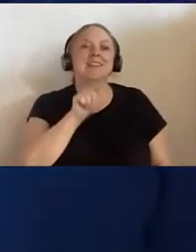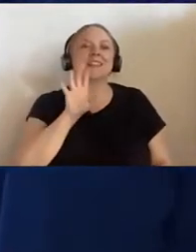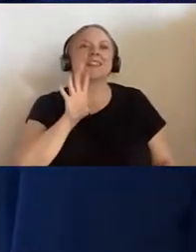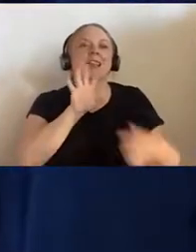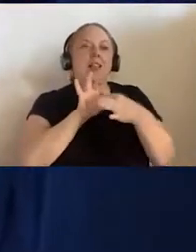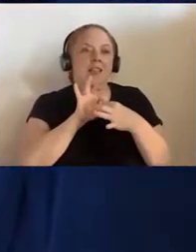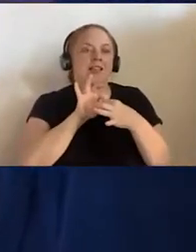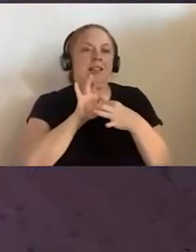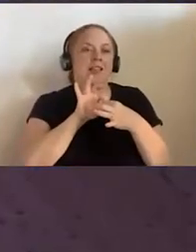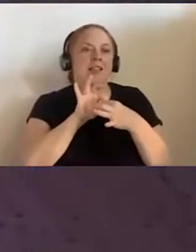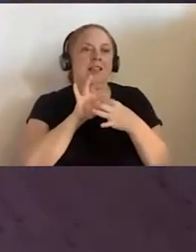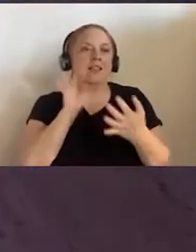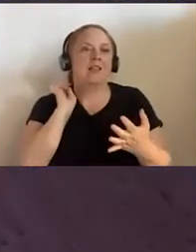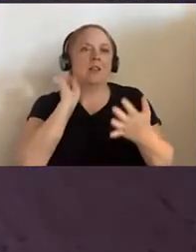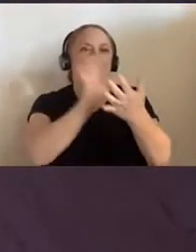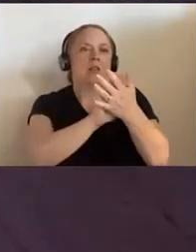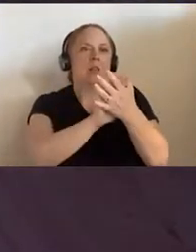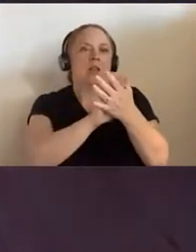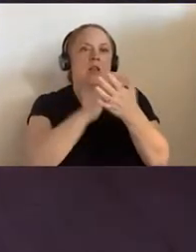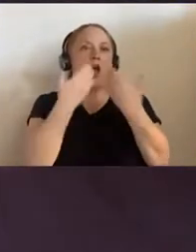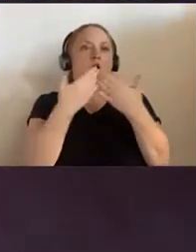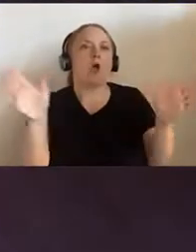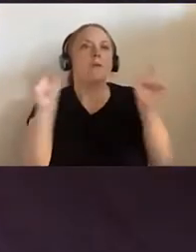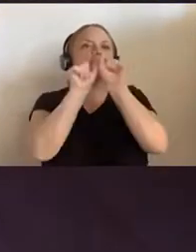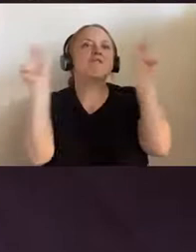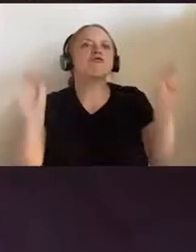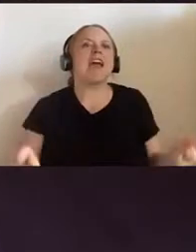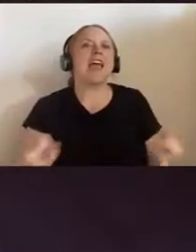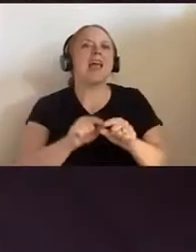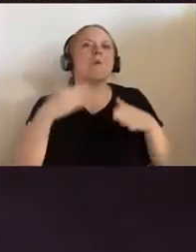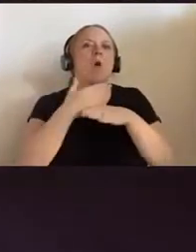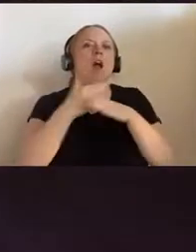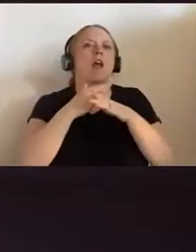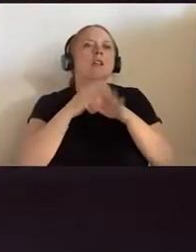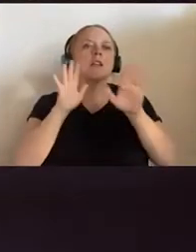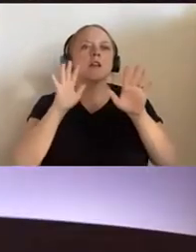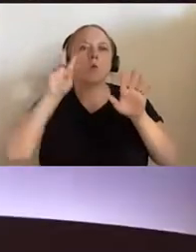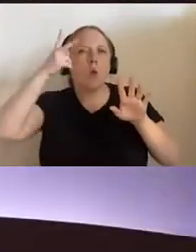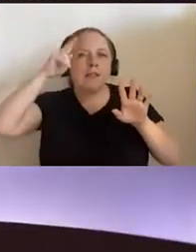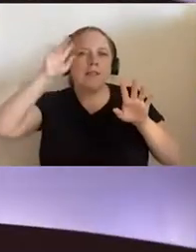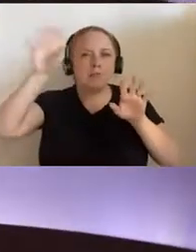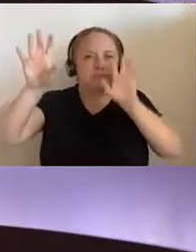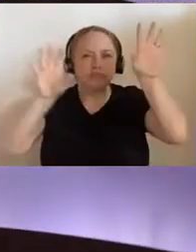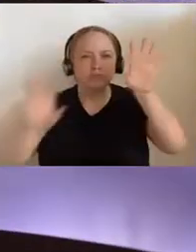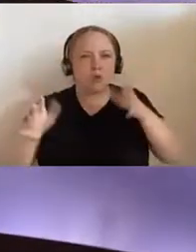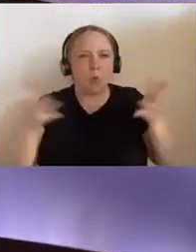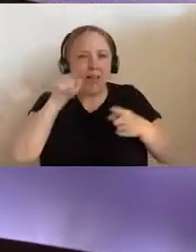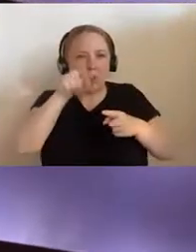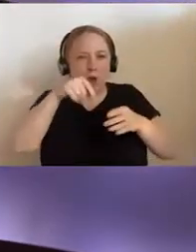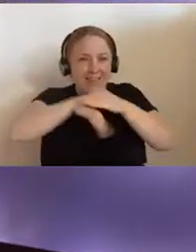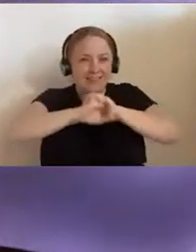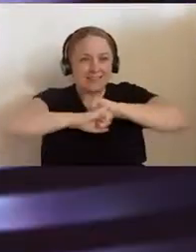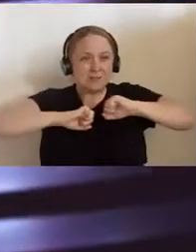has been used in a program called Open Frameworks to map where you are in a space physically and to create a